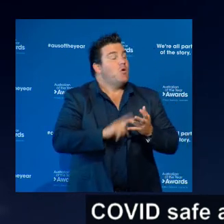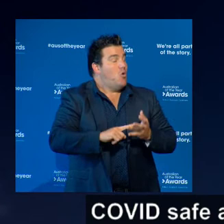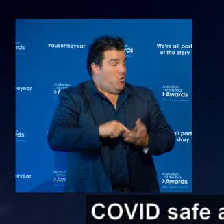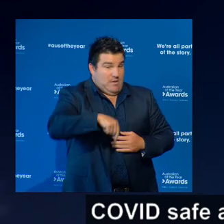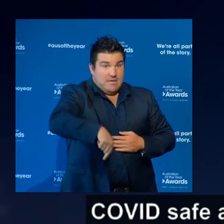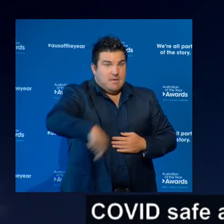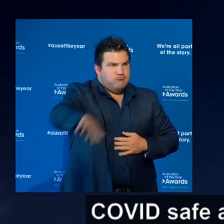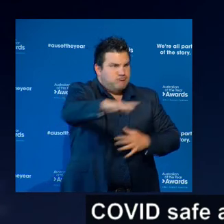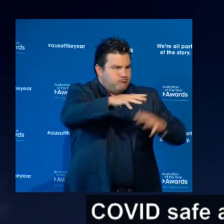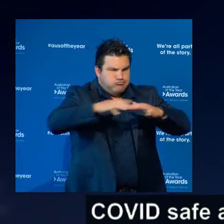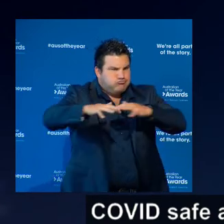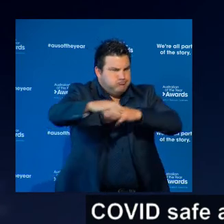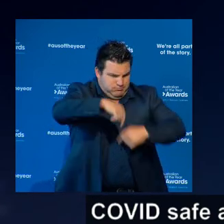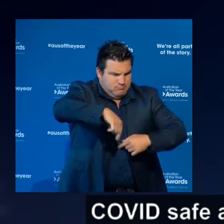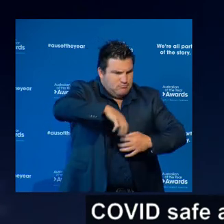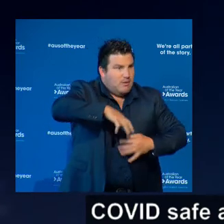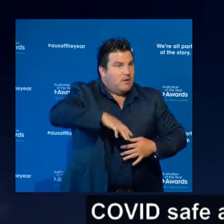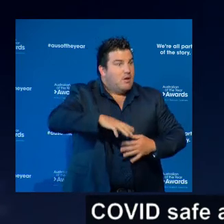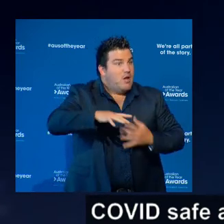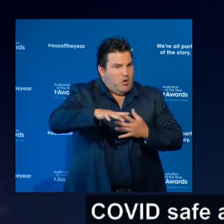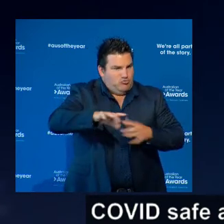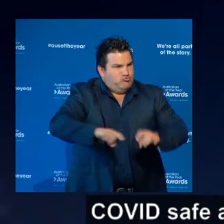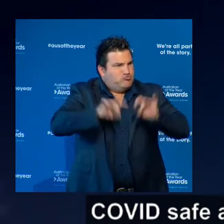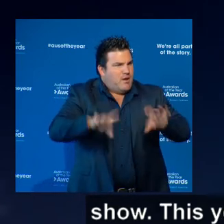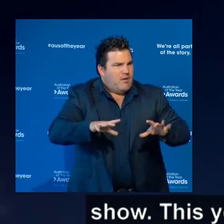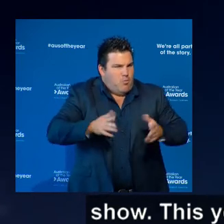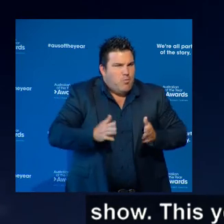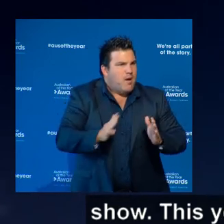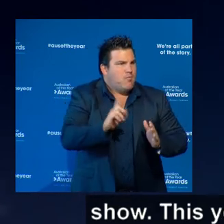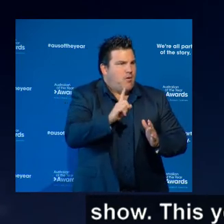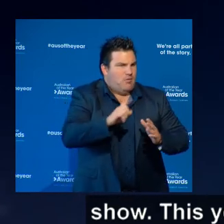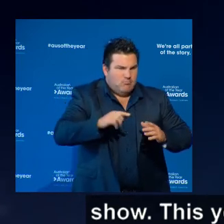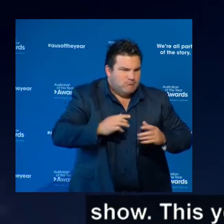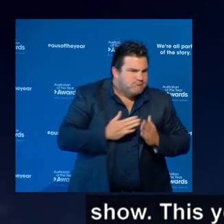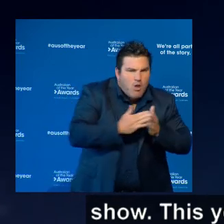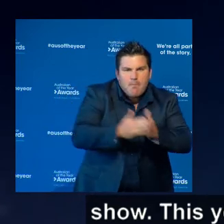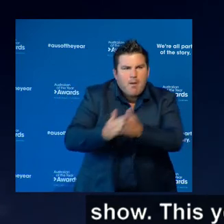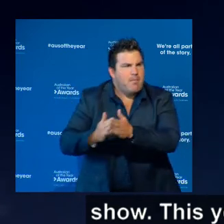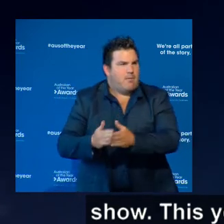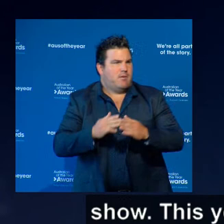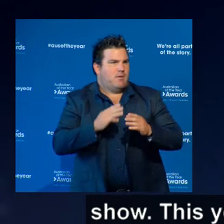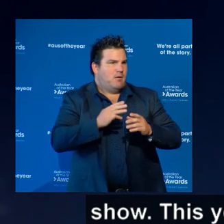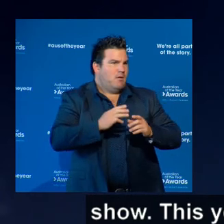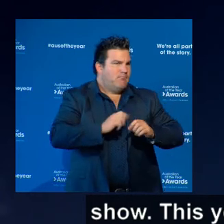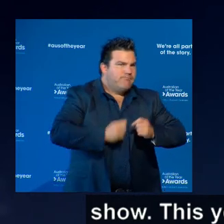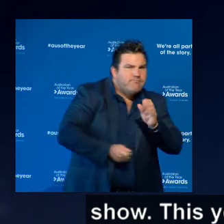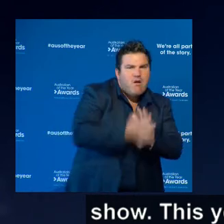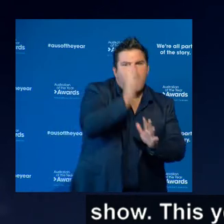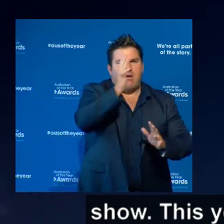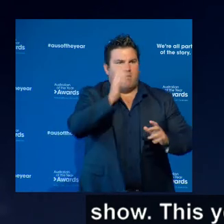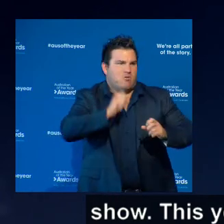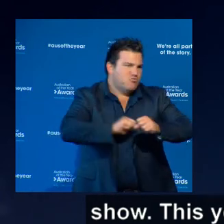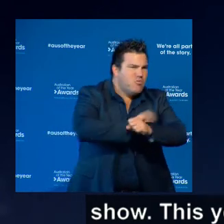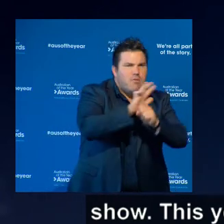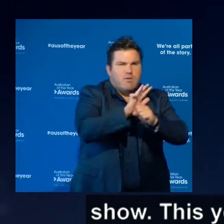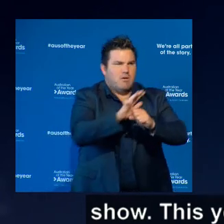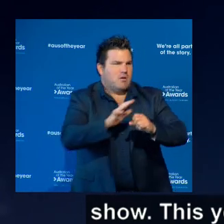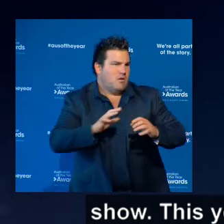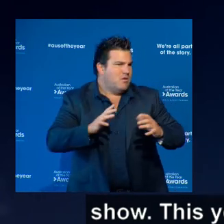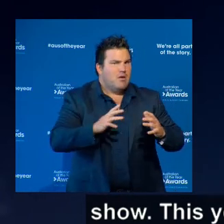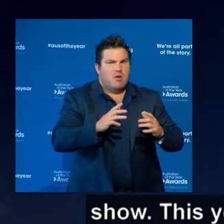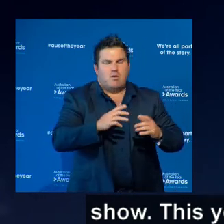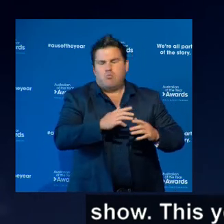fore. Through natural disasters, coronavirus, lockdowns, our nation